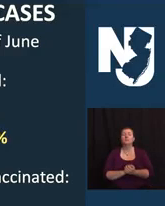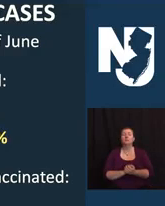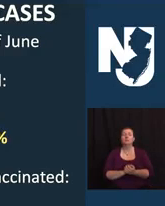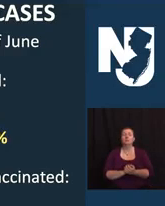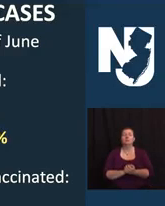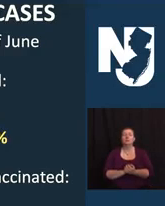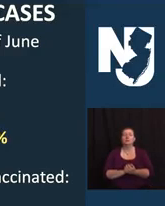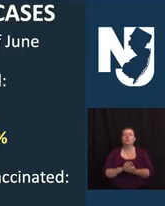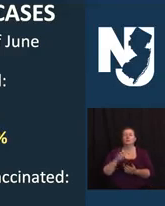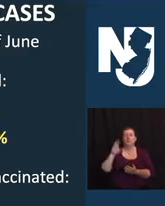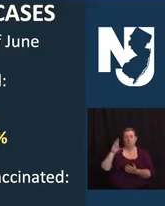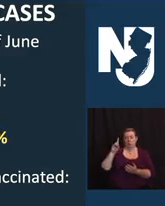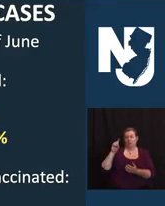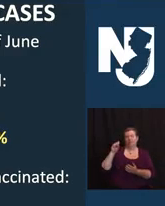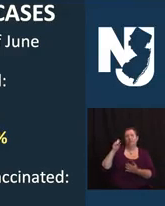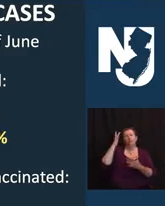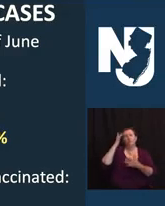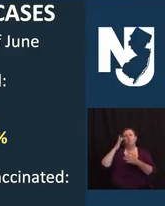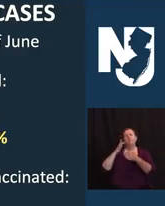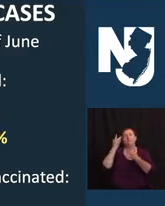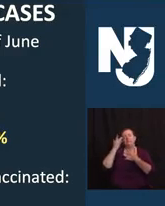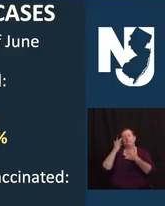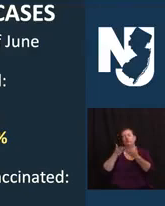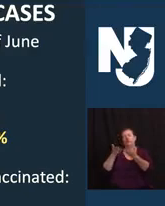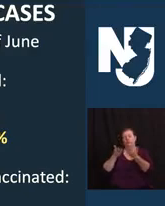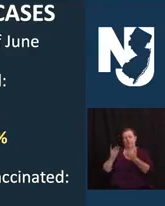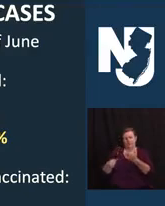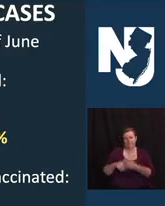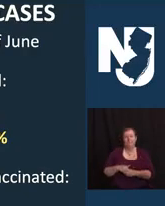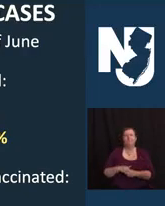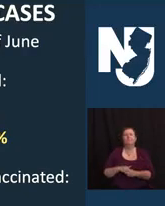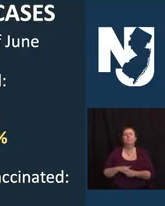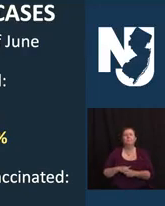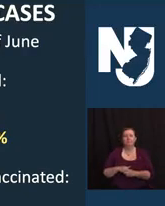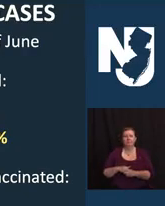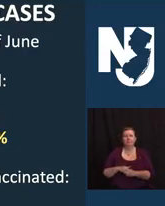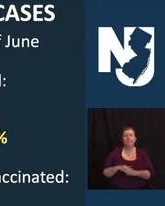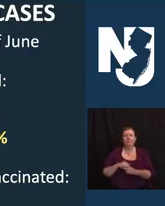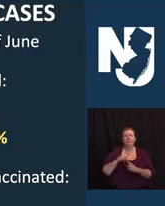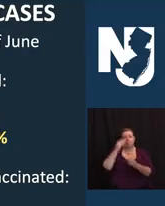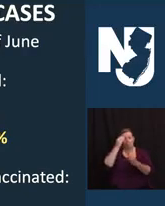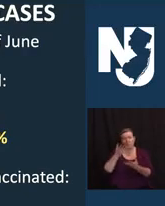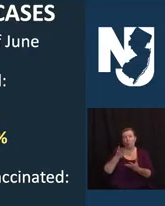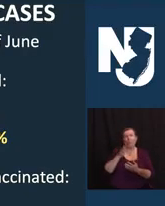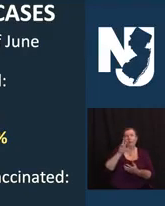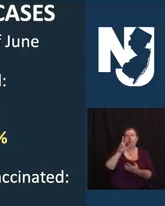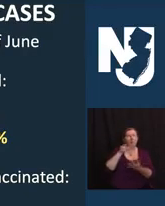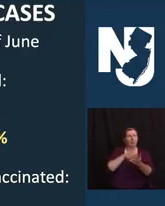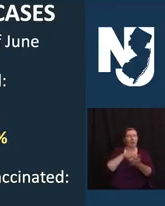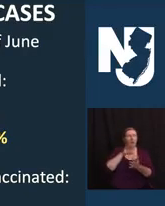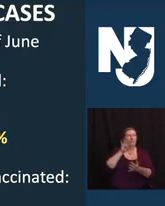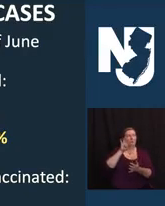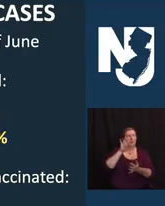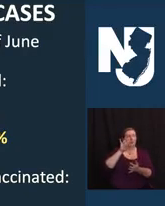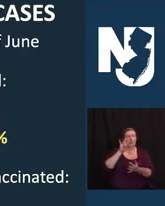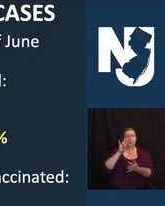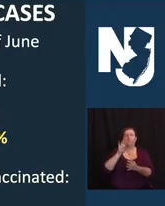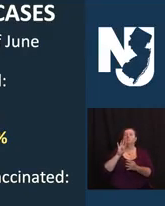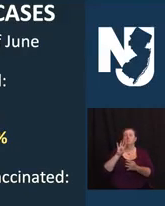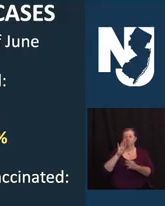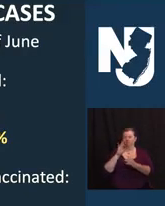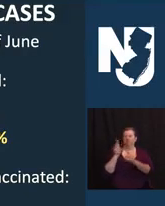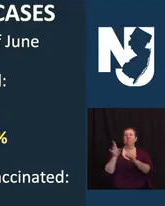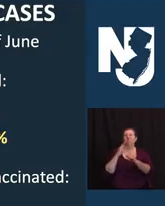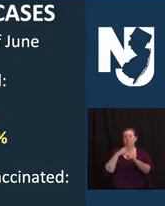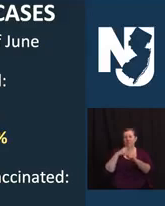under Ed's leadership is reporting a total of 3,474 total positive test results. That means